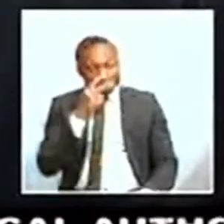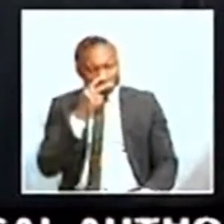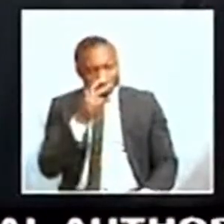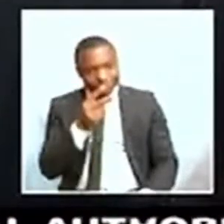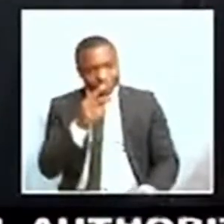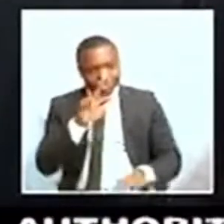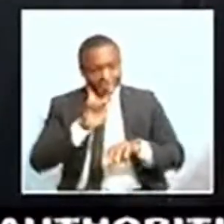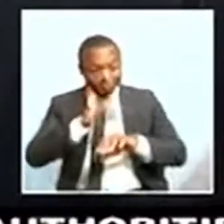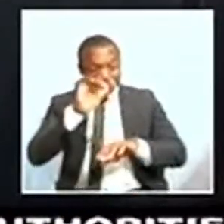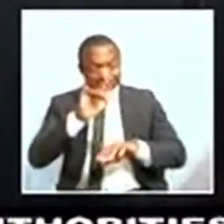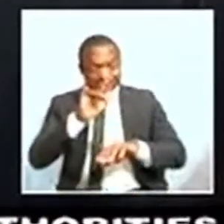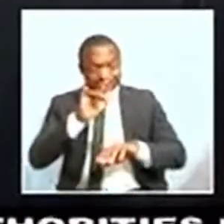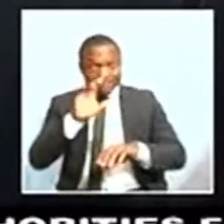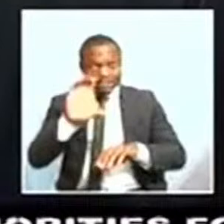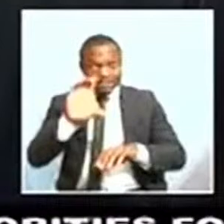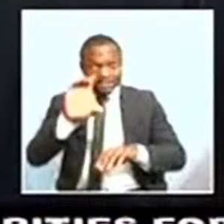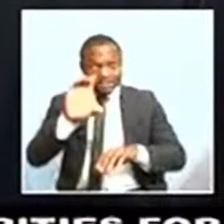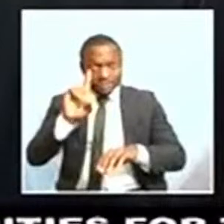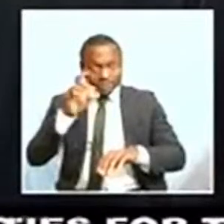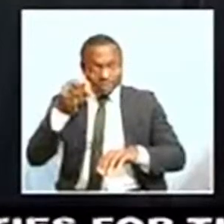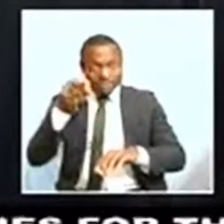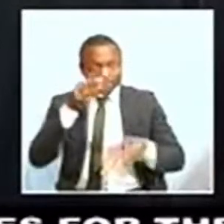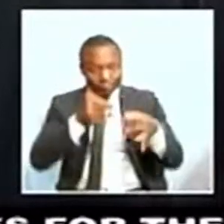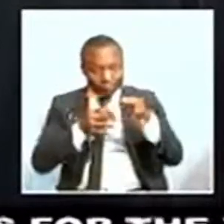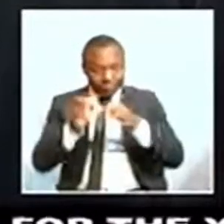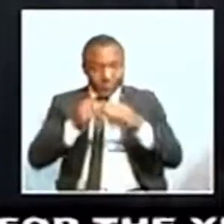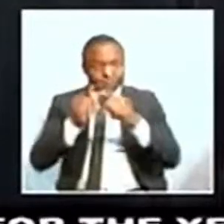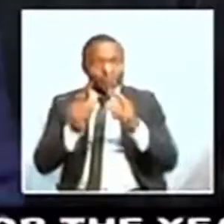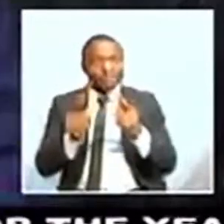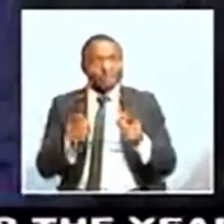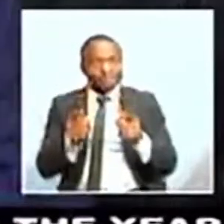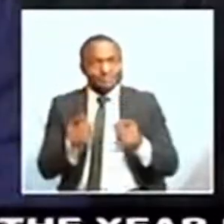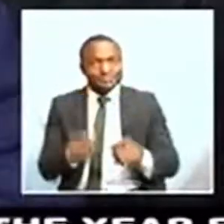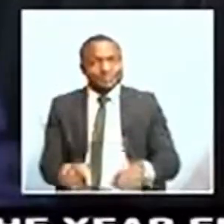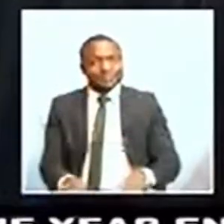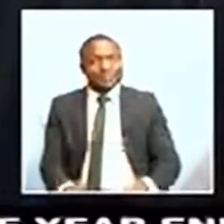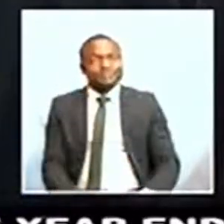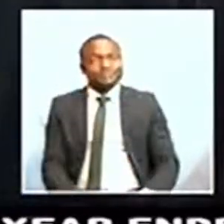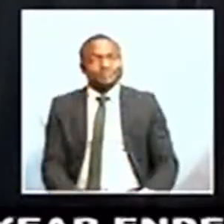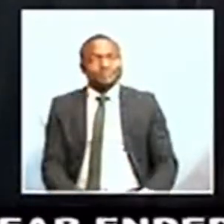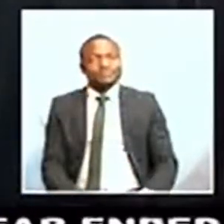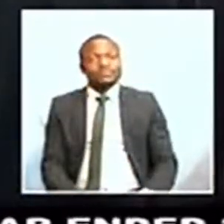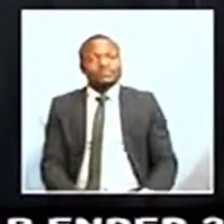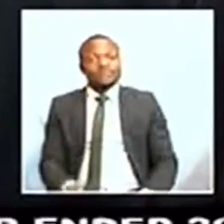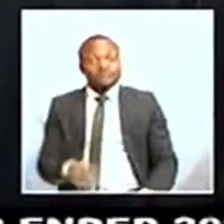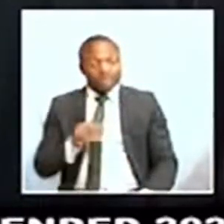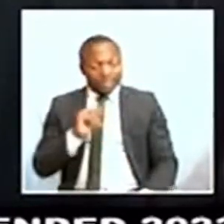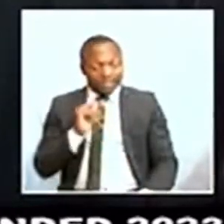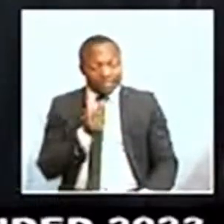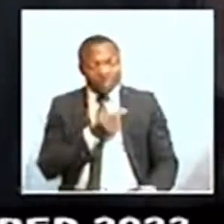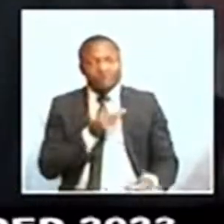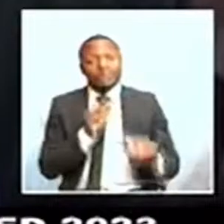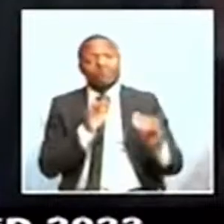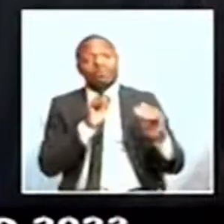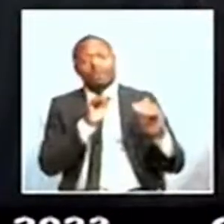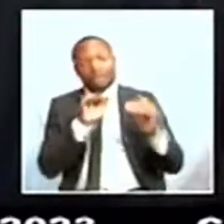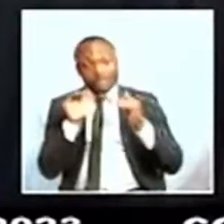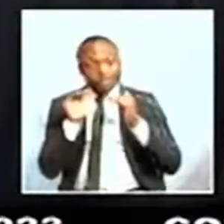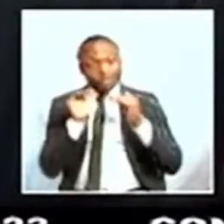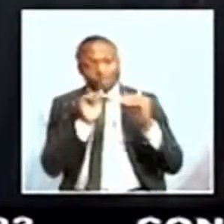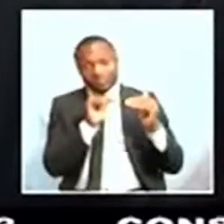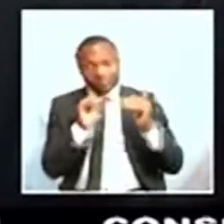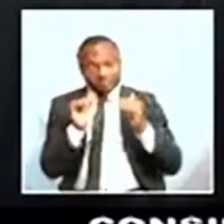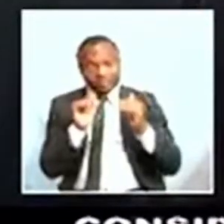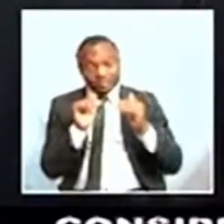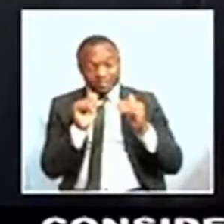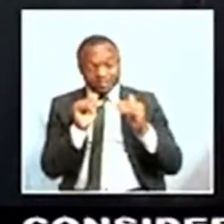touched CDF to explain, but let us argue on the